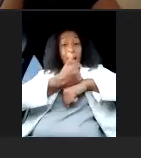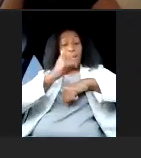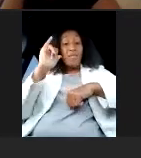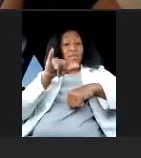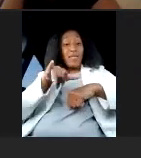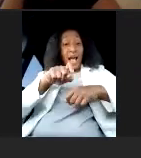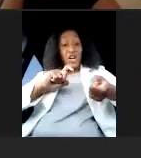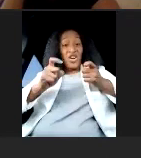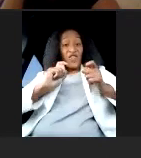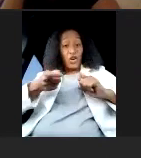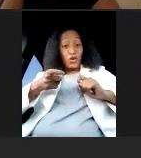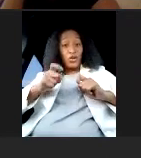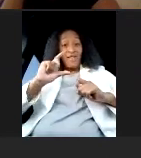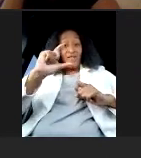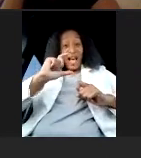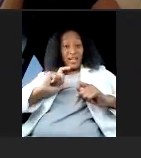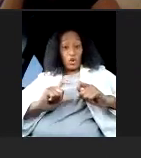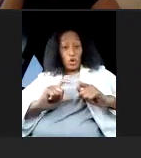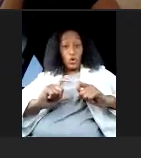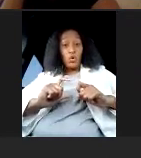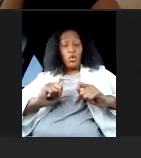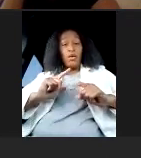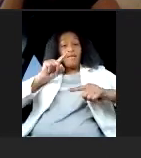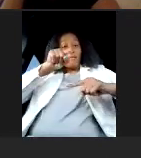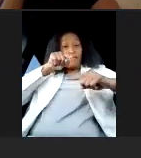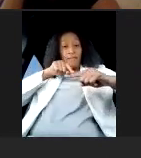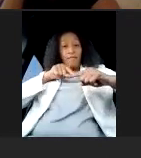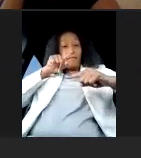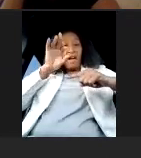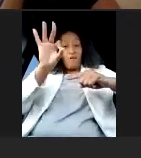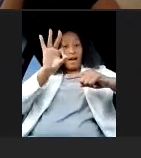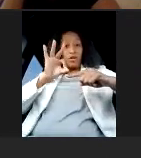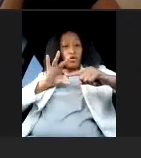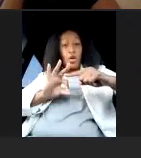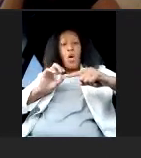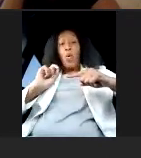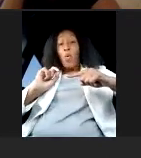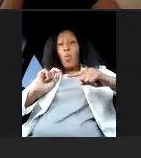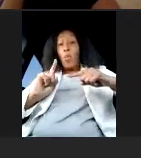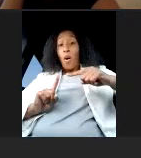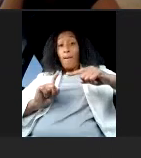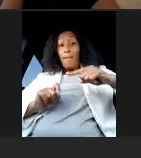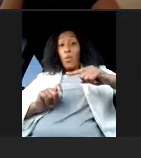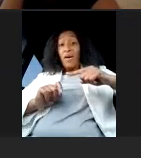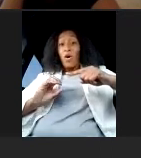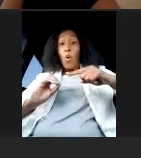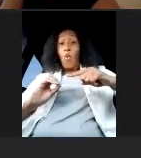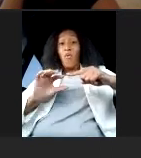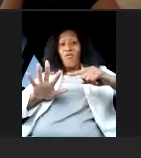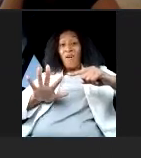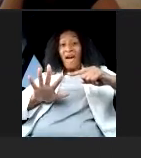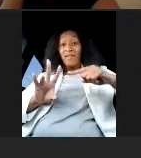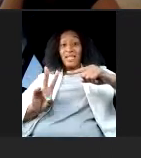factor as a fraction, I need to put that 1.057 quarts on the bottom because that is what I will